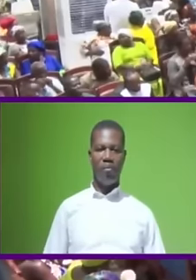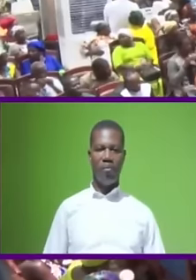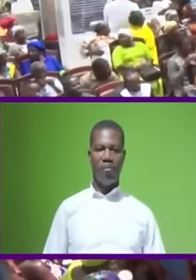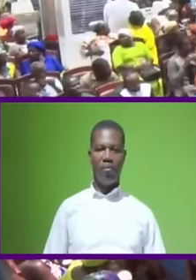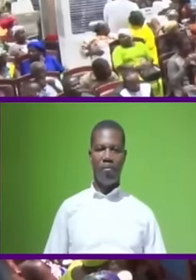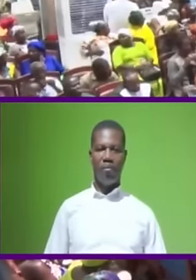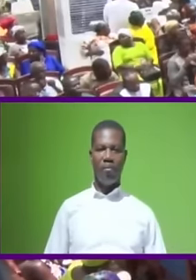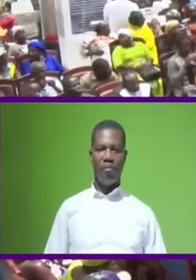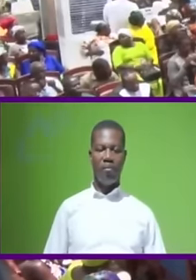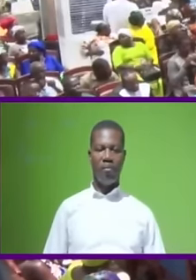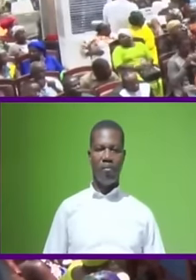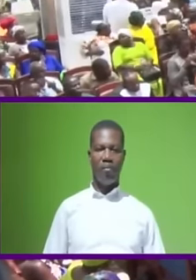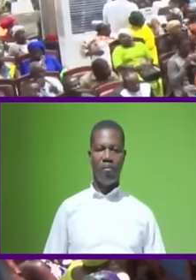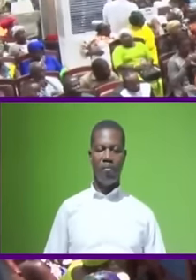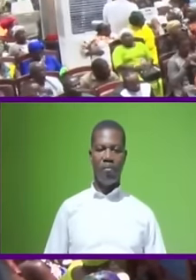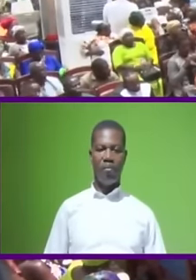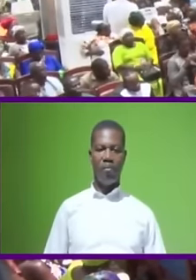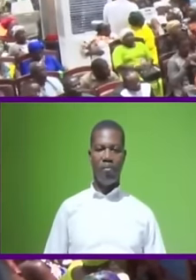out to support the needy.